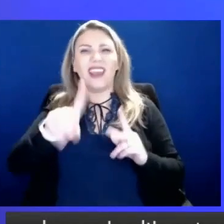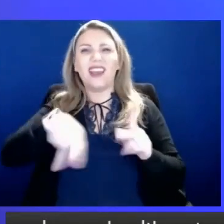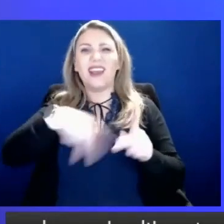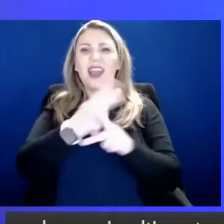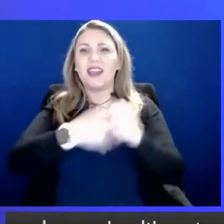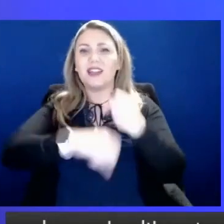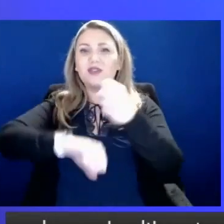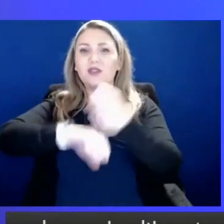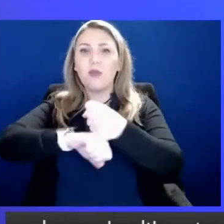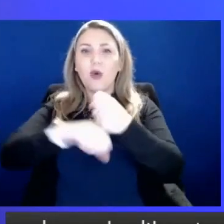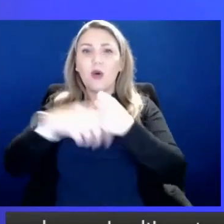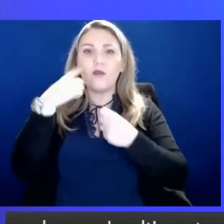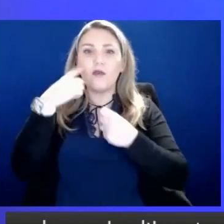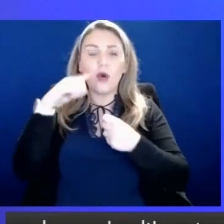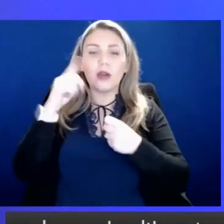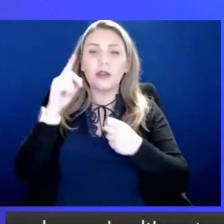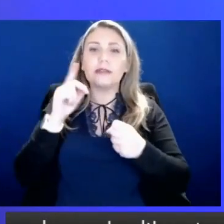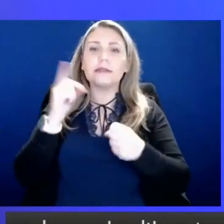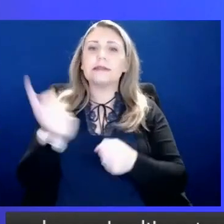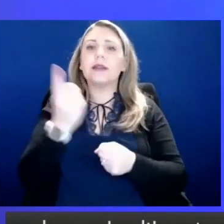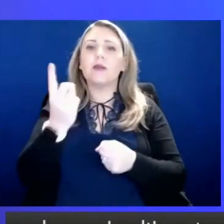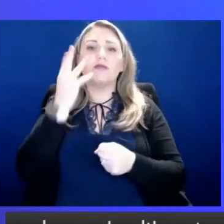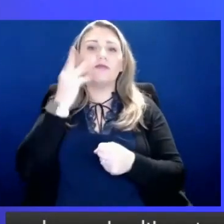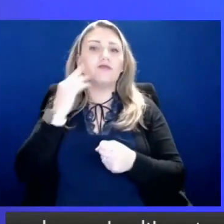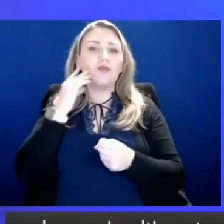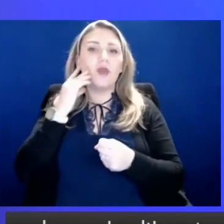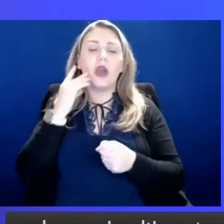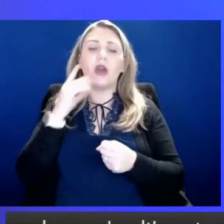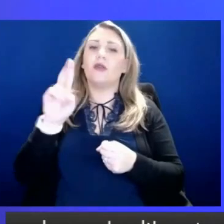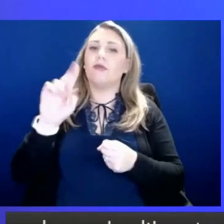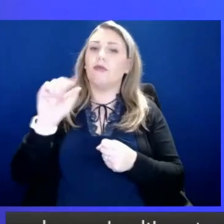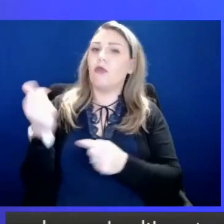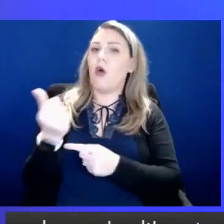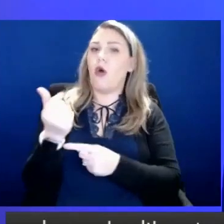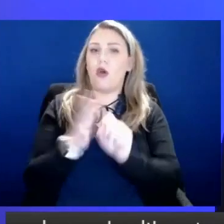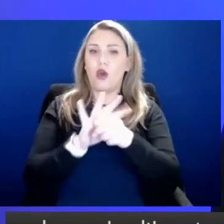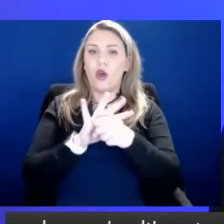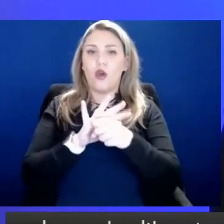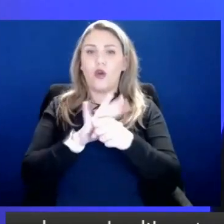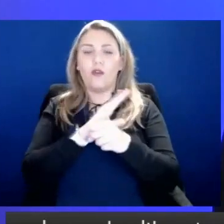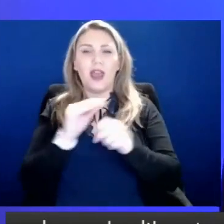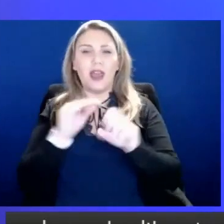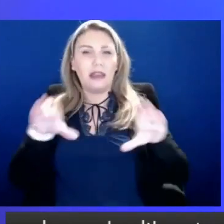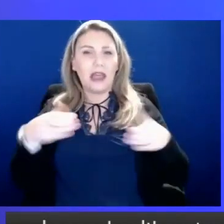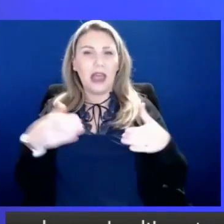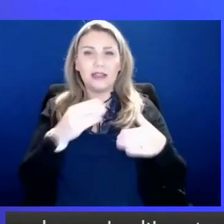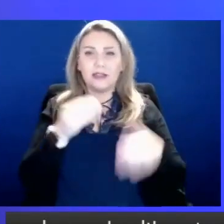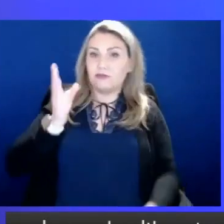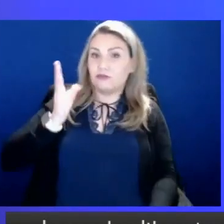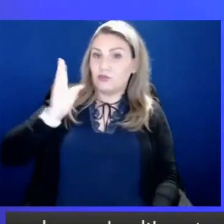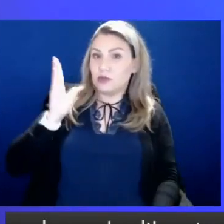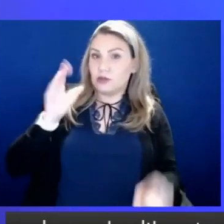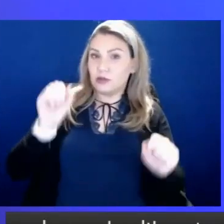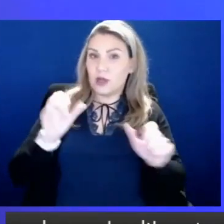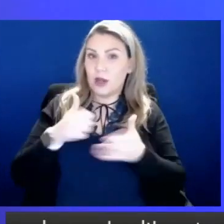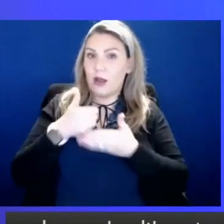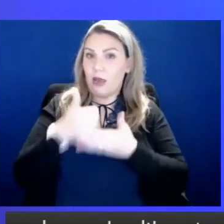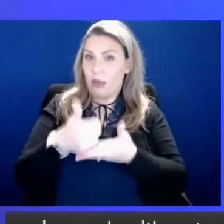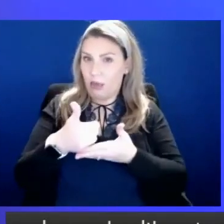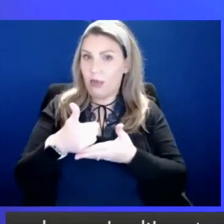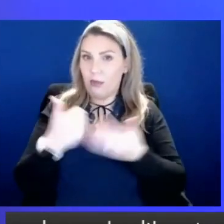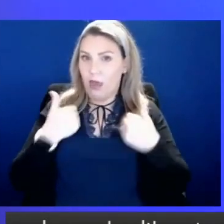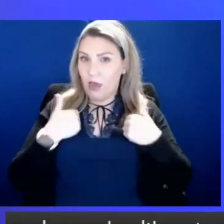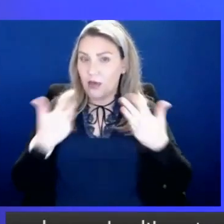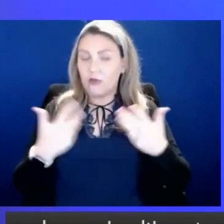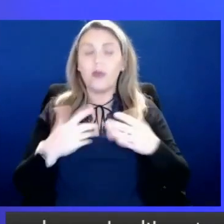for someone with long COVID. While we have maybe some general classes and presentations that can help them, people that have an